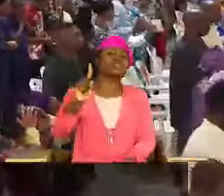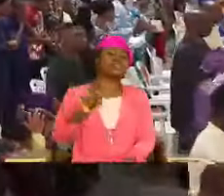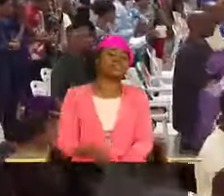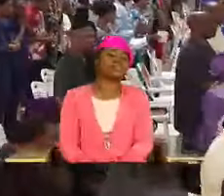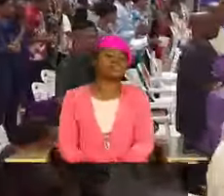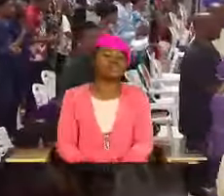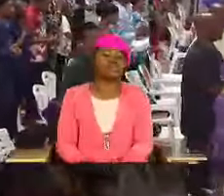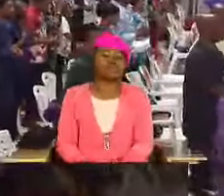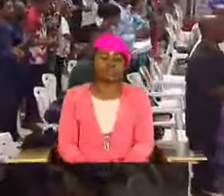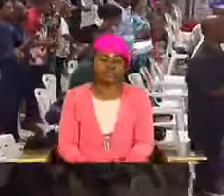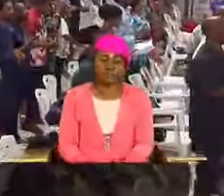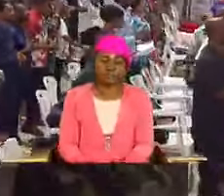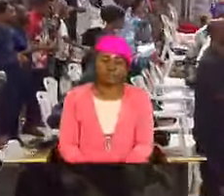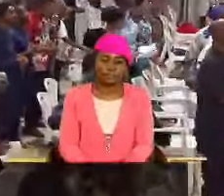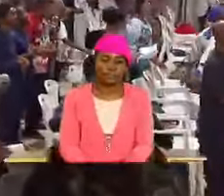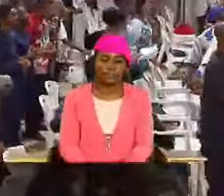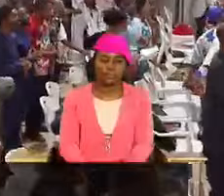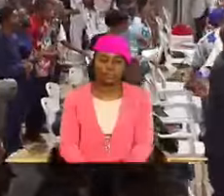God